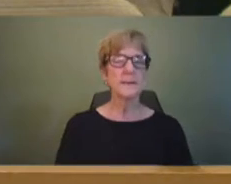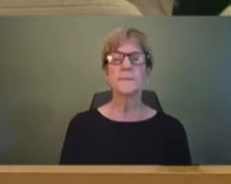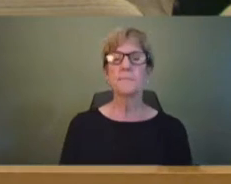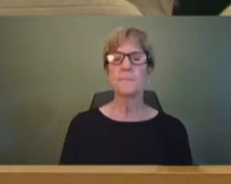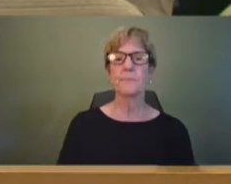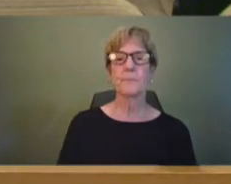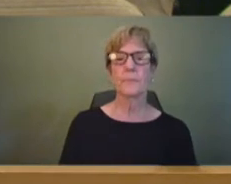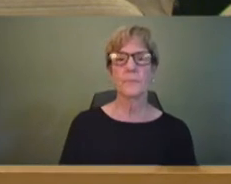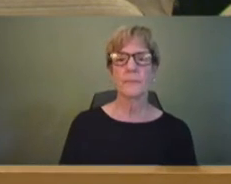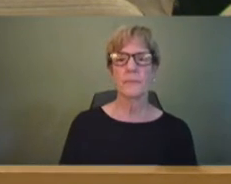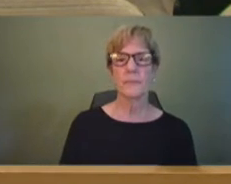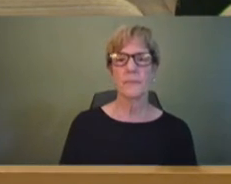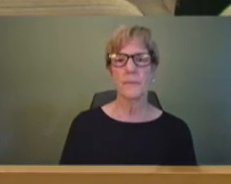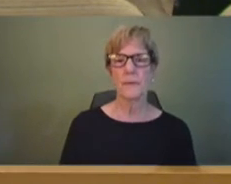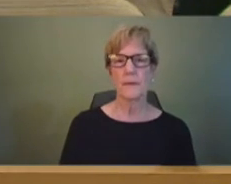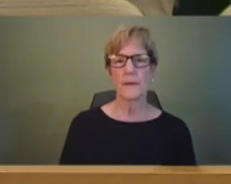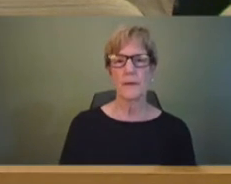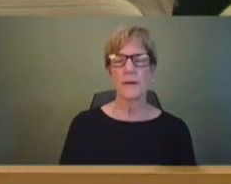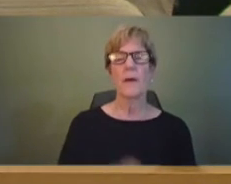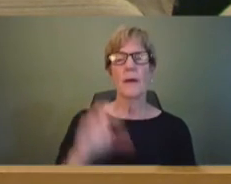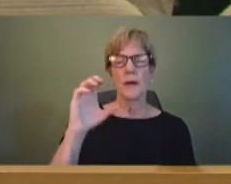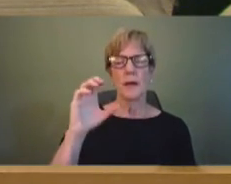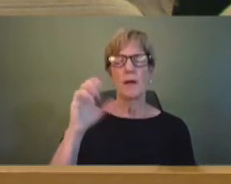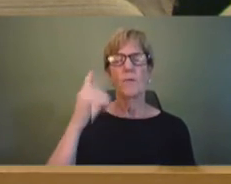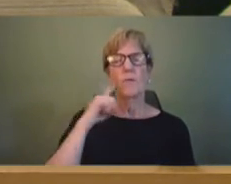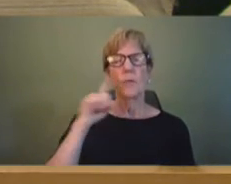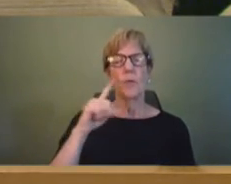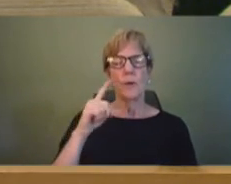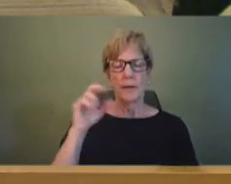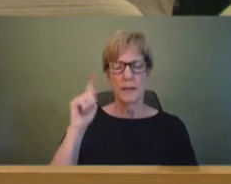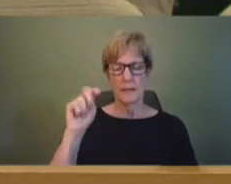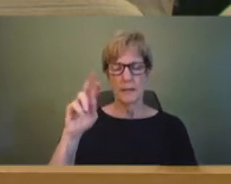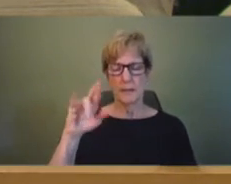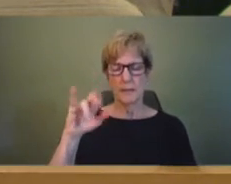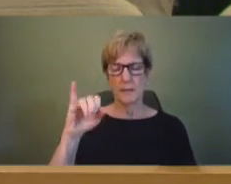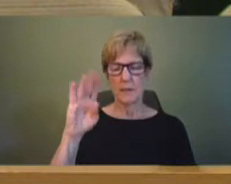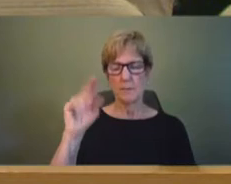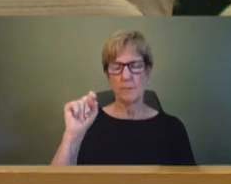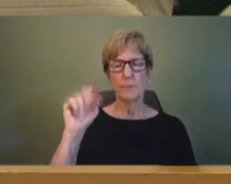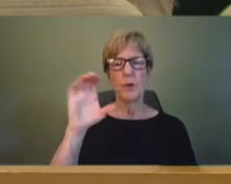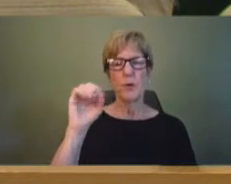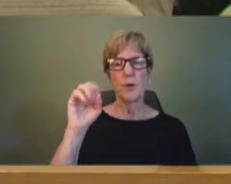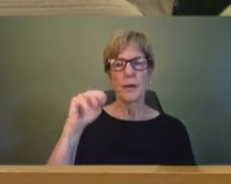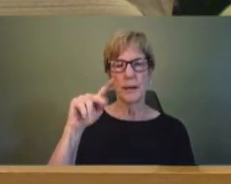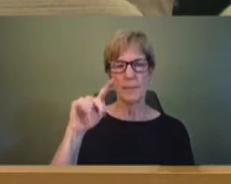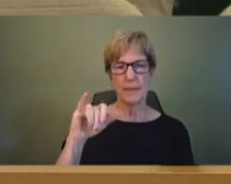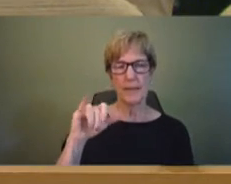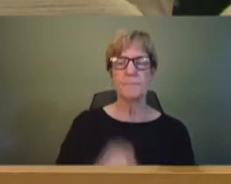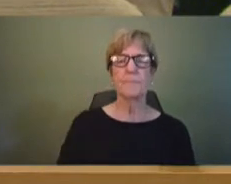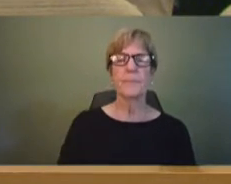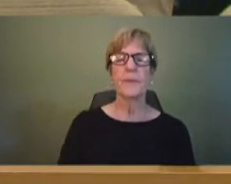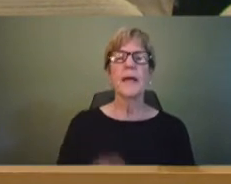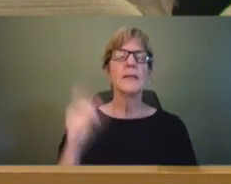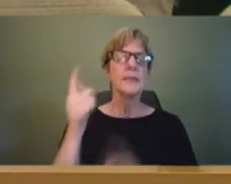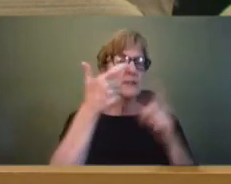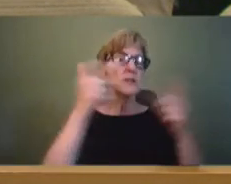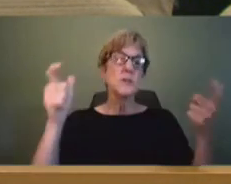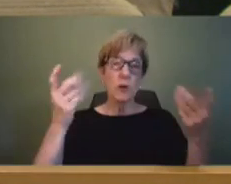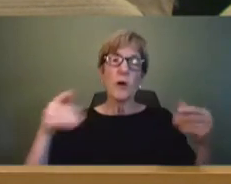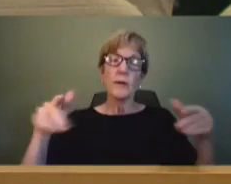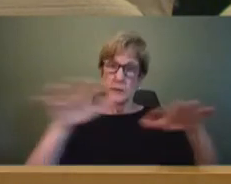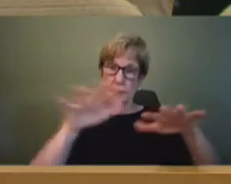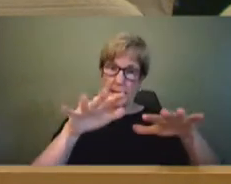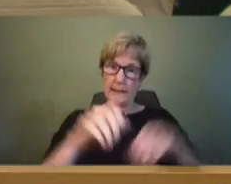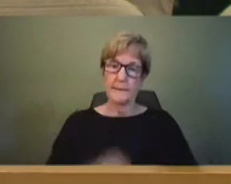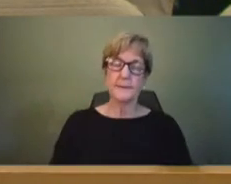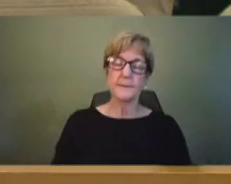zening committee members Colin Brown on behalf of the petitioner uh tribute companies Mark Maynard from tribute is here uh this is a large piece of land uh this is